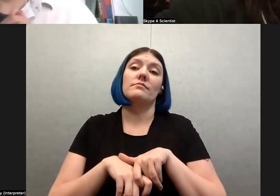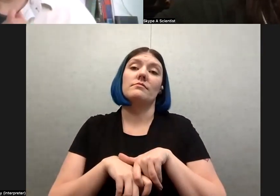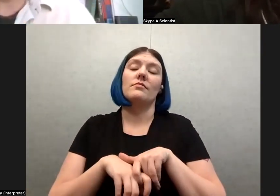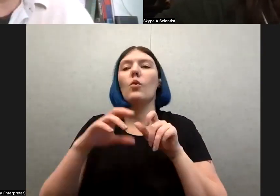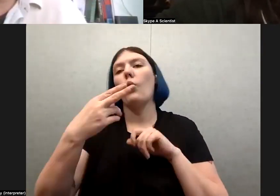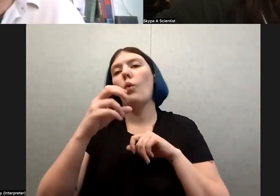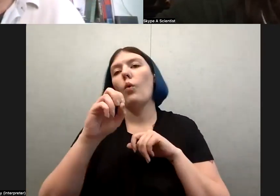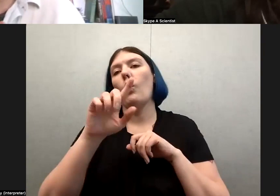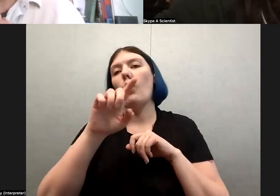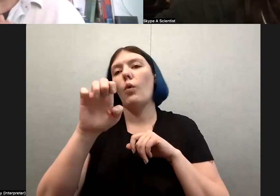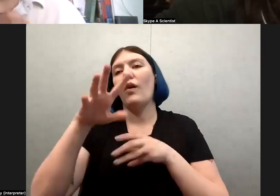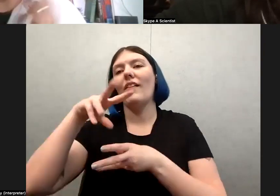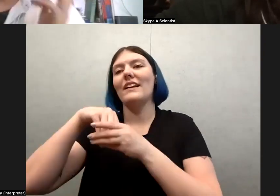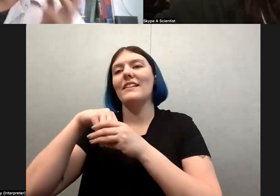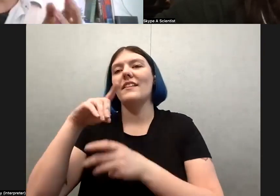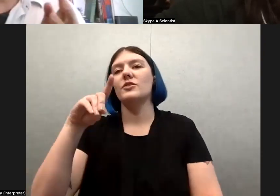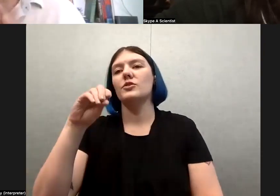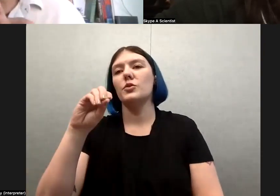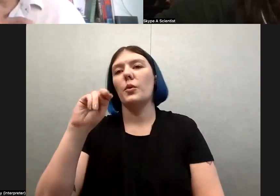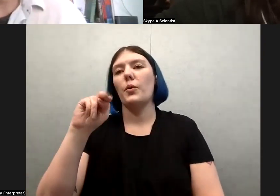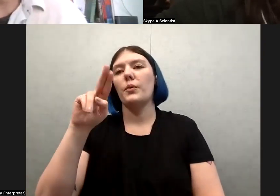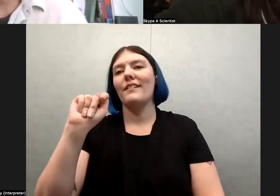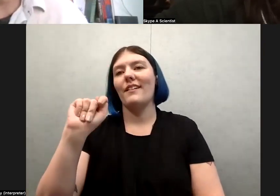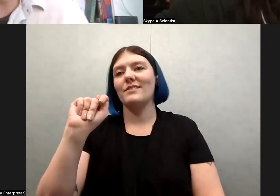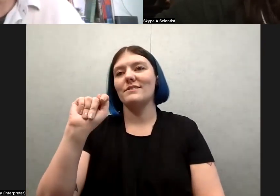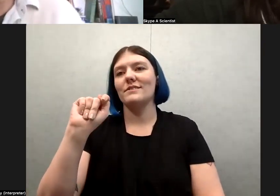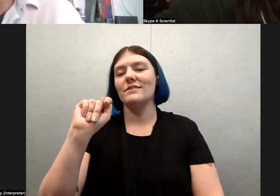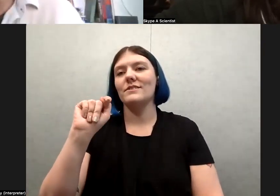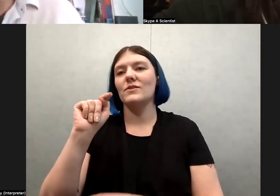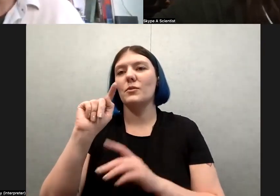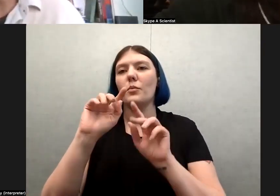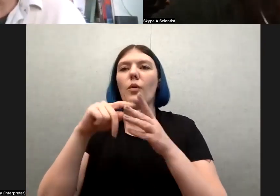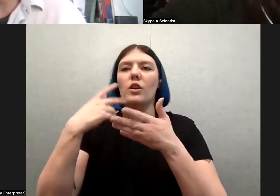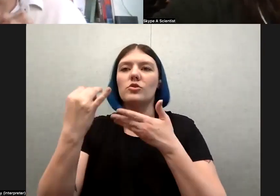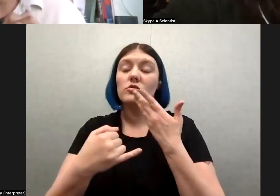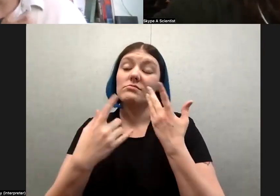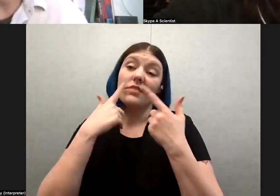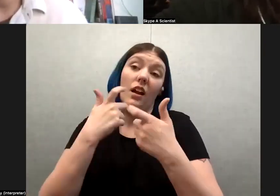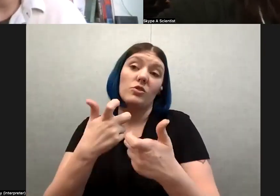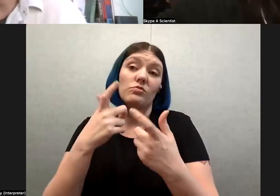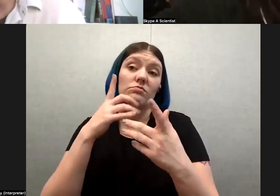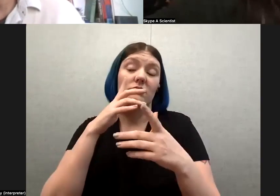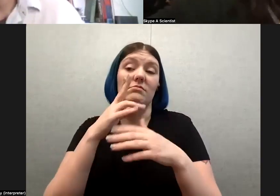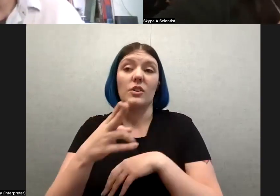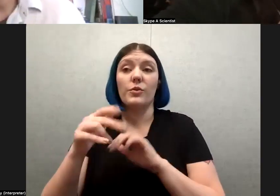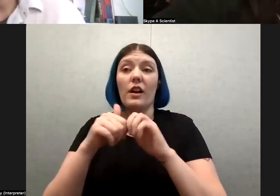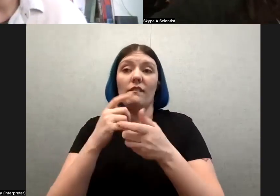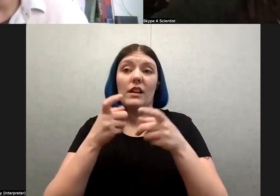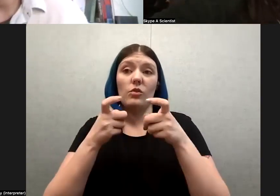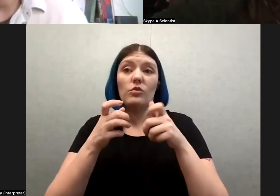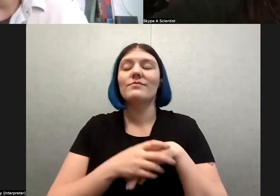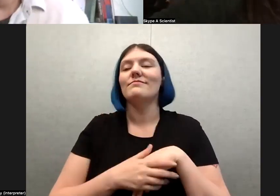name of that project. If you're in a class and you want to Google kind of some interesting history of how they took care of that. Very cool.